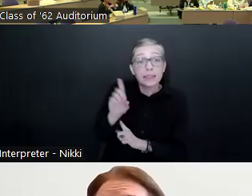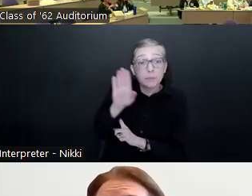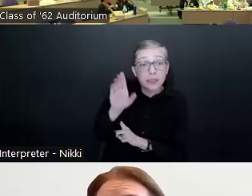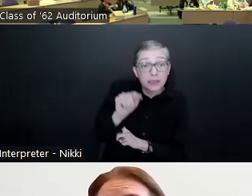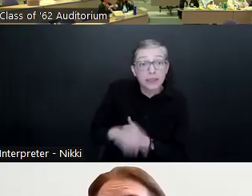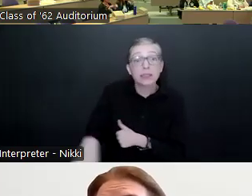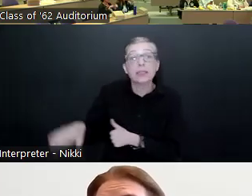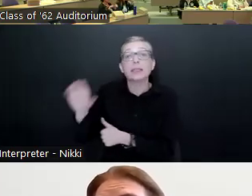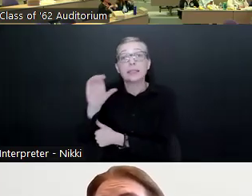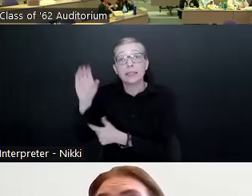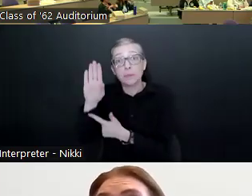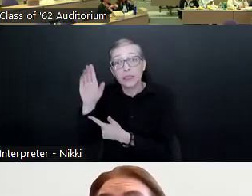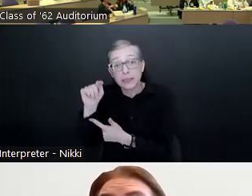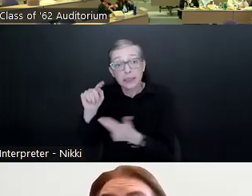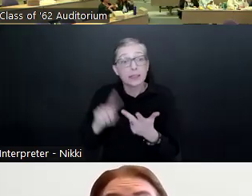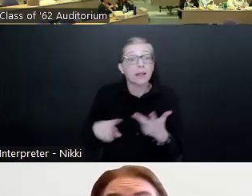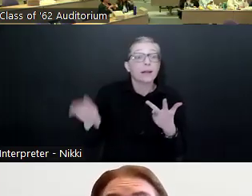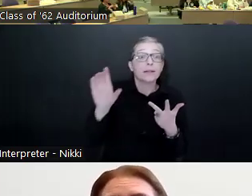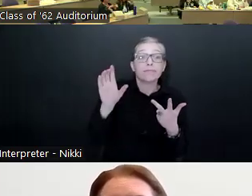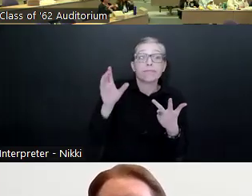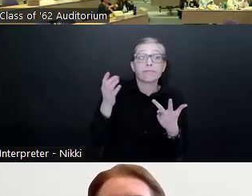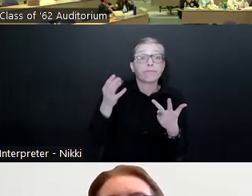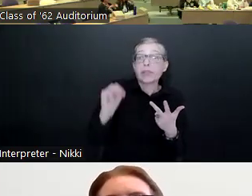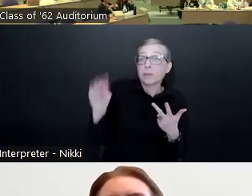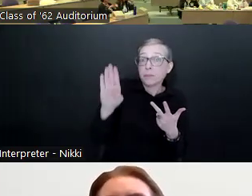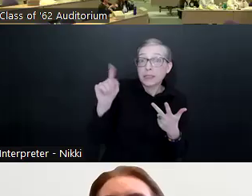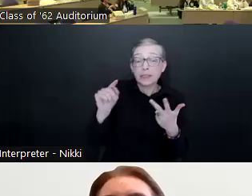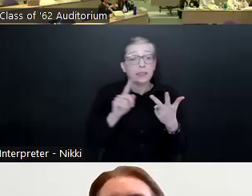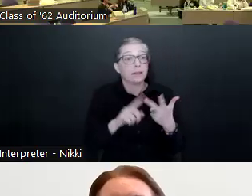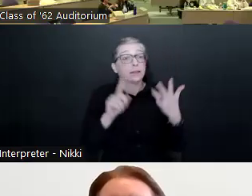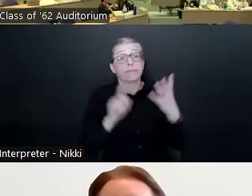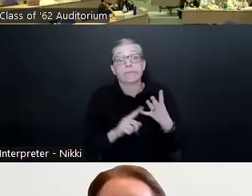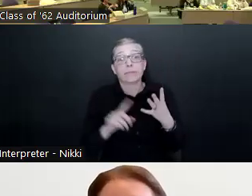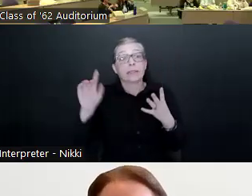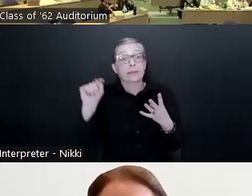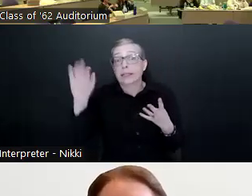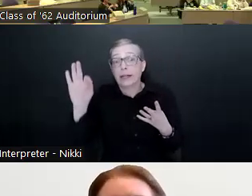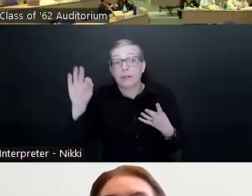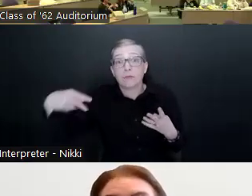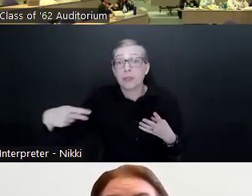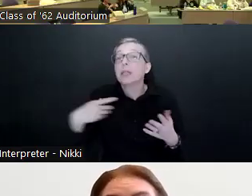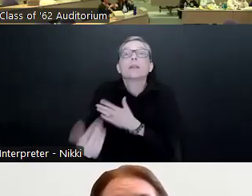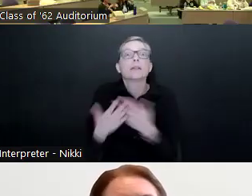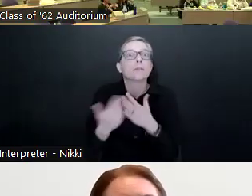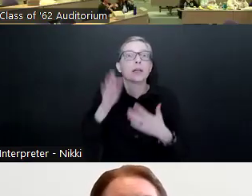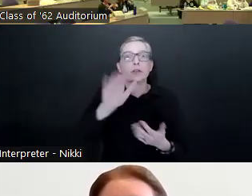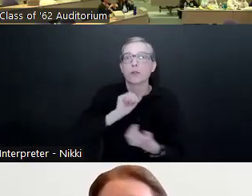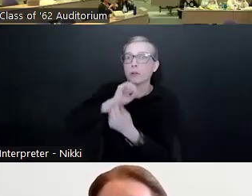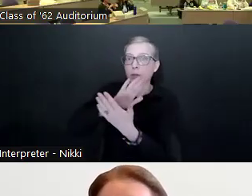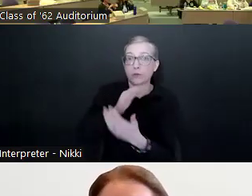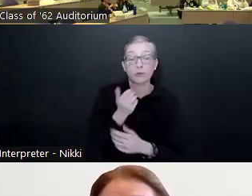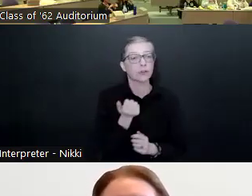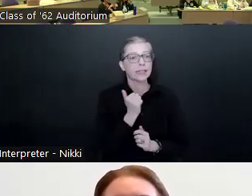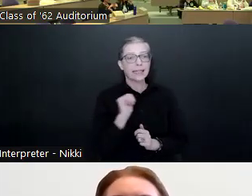doing schema-focused therapy, whether you're doing TFP, any good psychotherapist will be in a